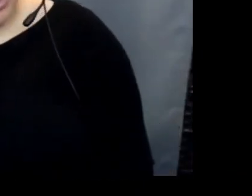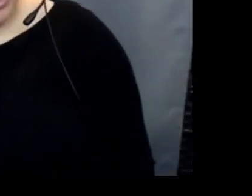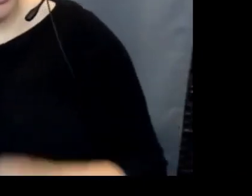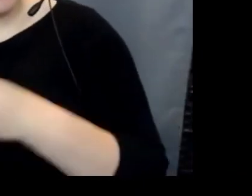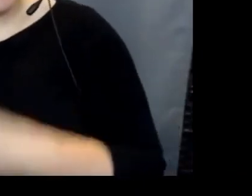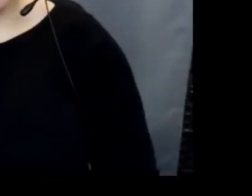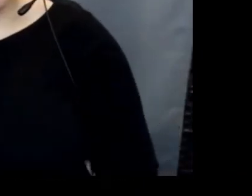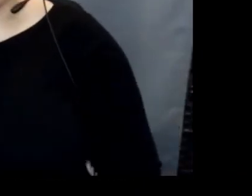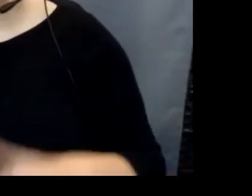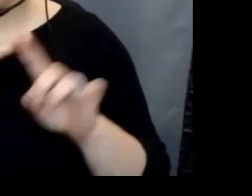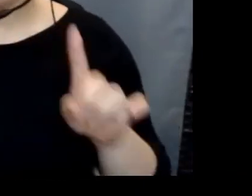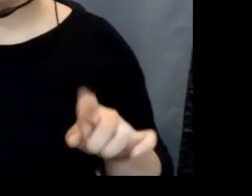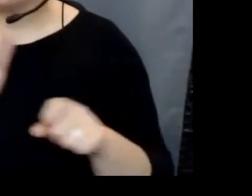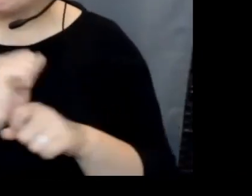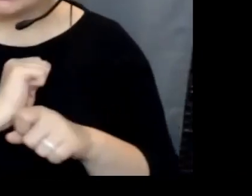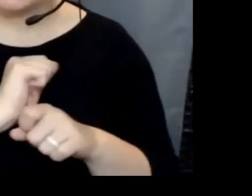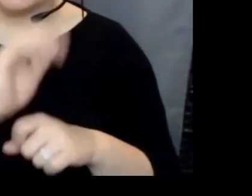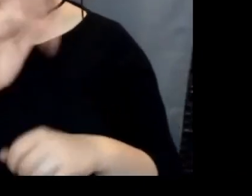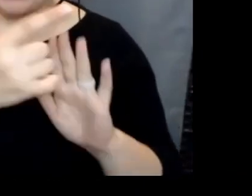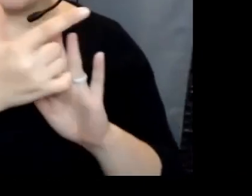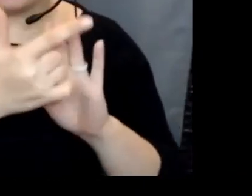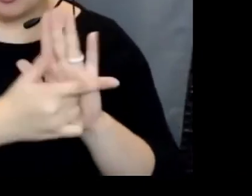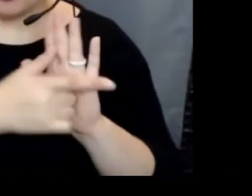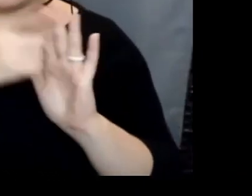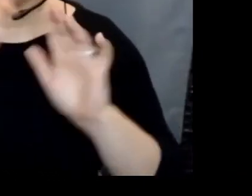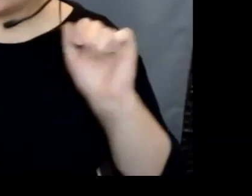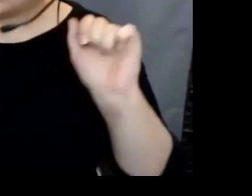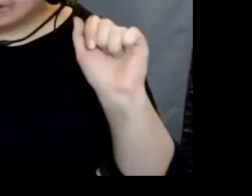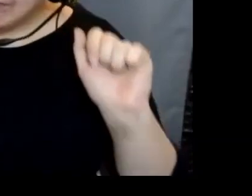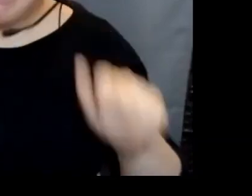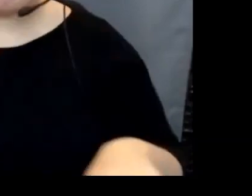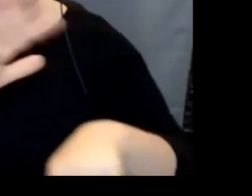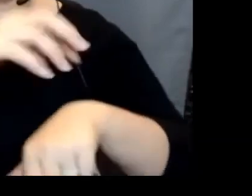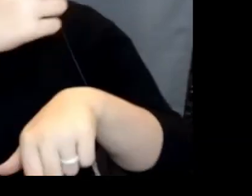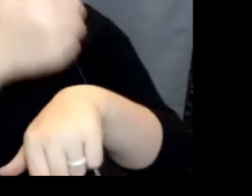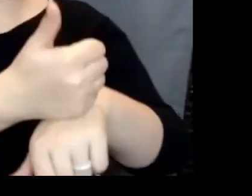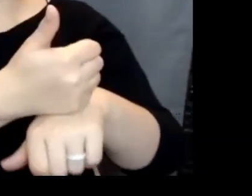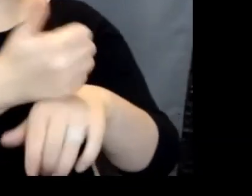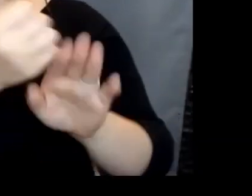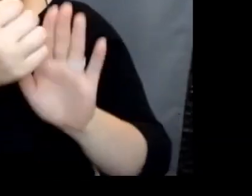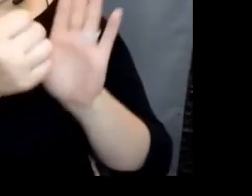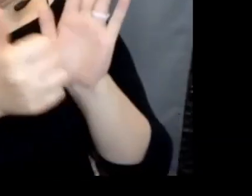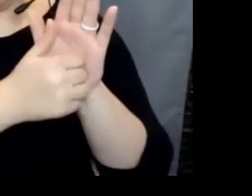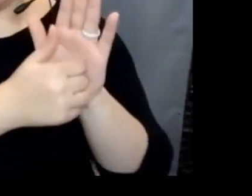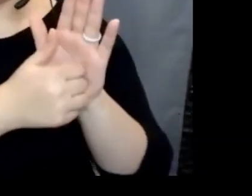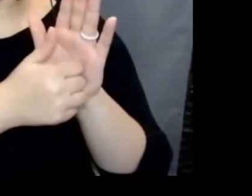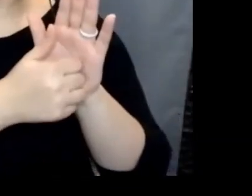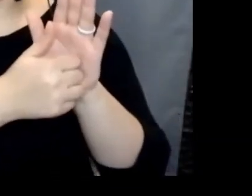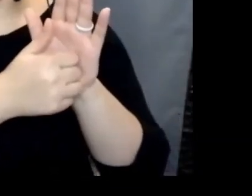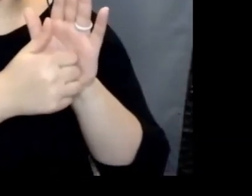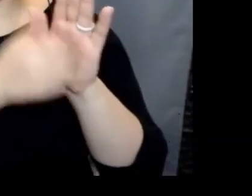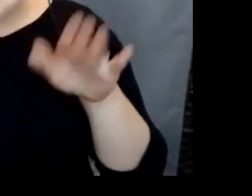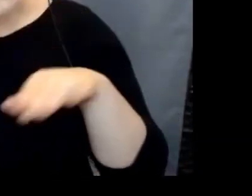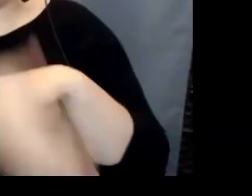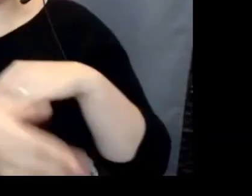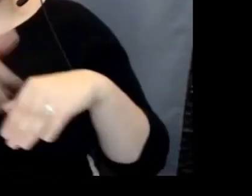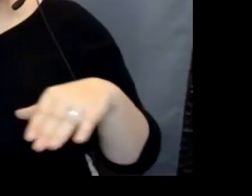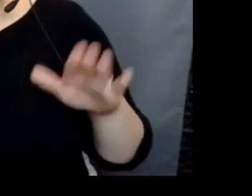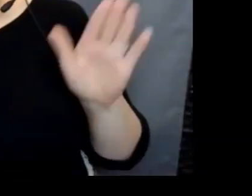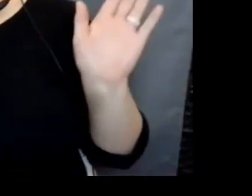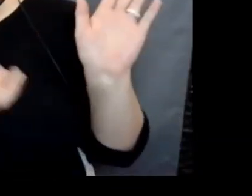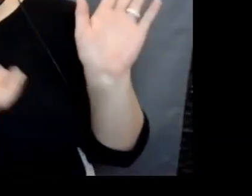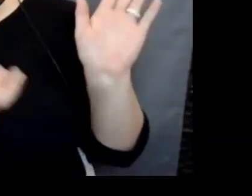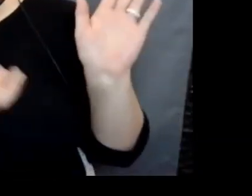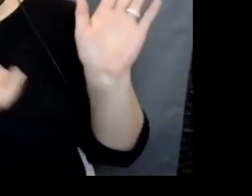by law, they do have the authority to establish and manage accounts once we get the governor's signature on that